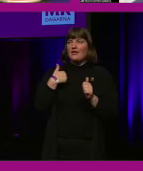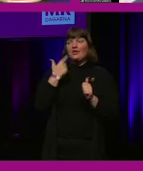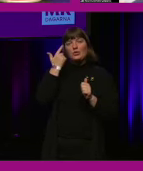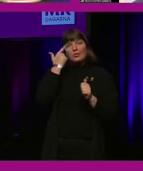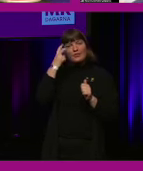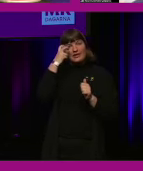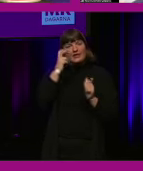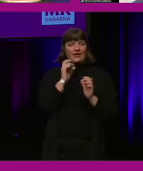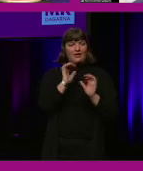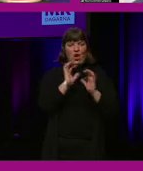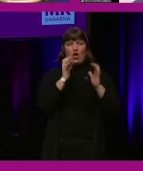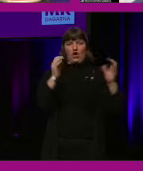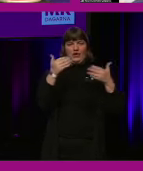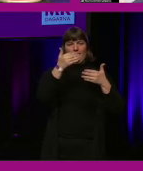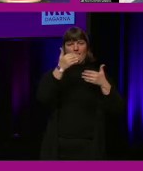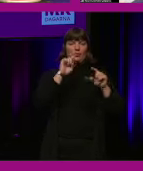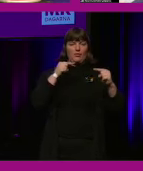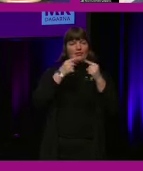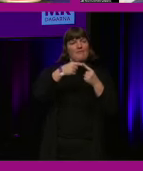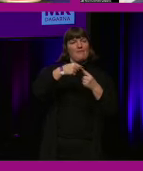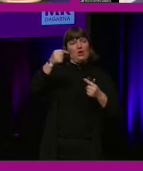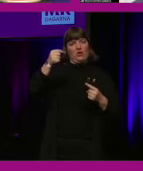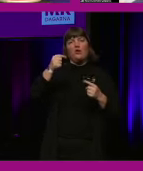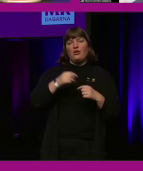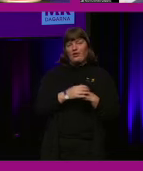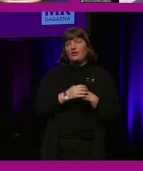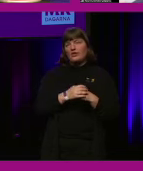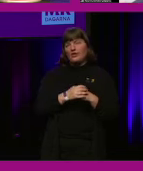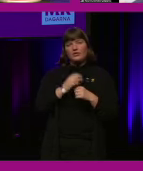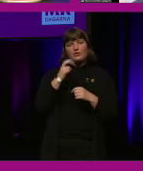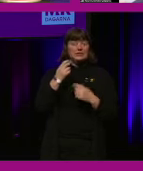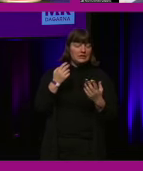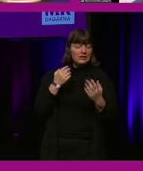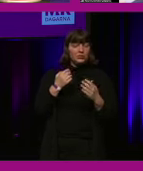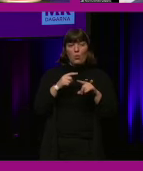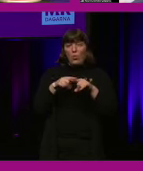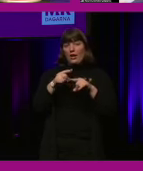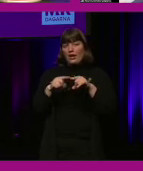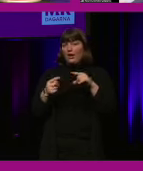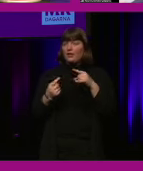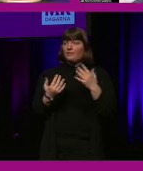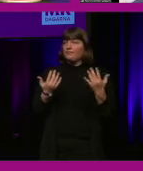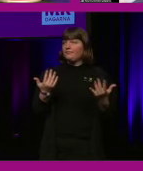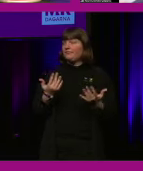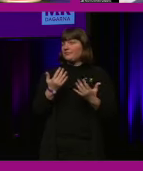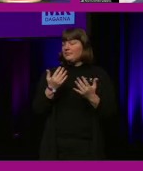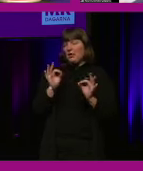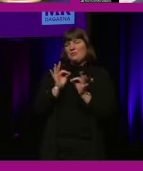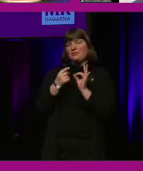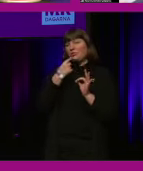more as the coming elections will raise issues on, well, as you